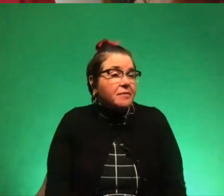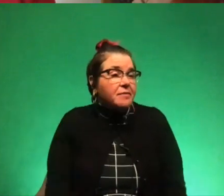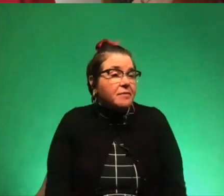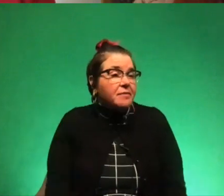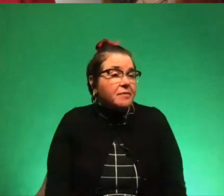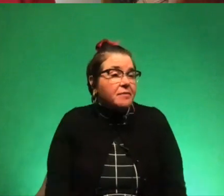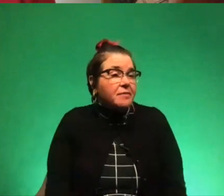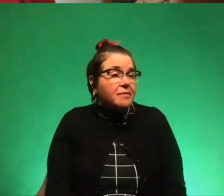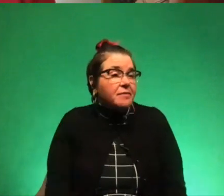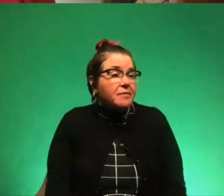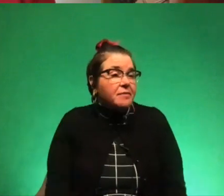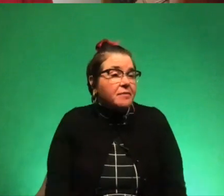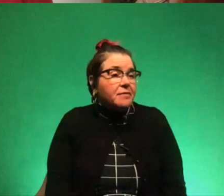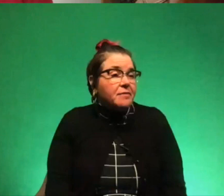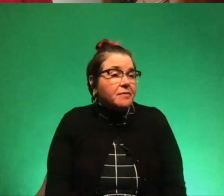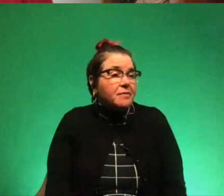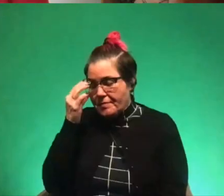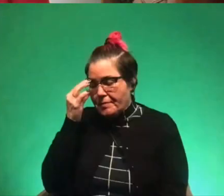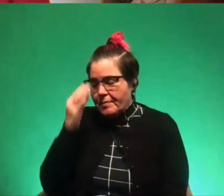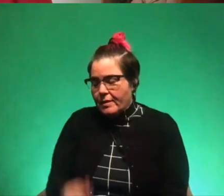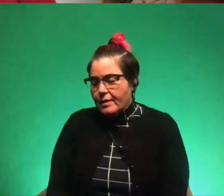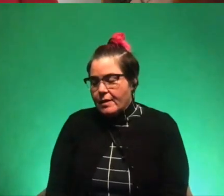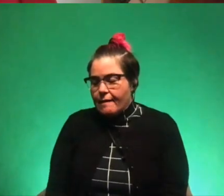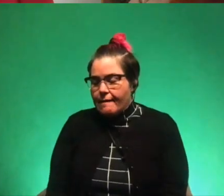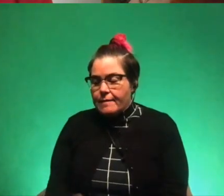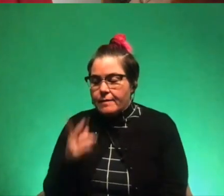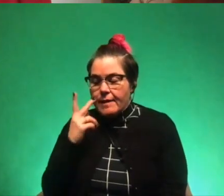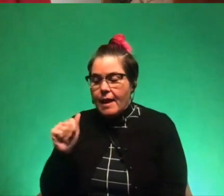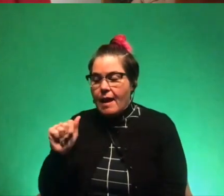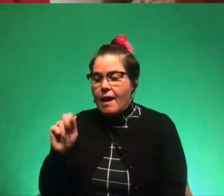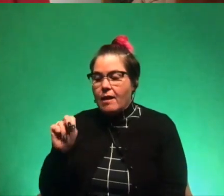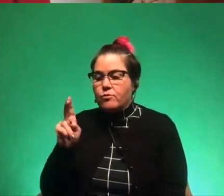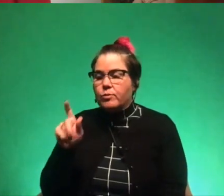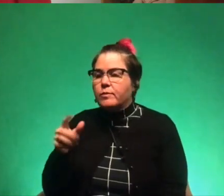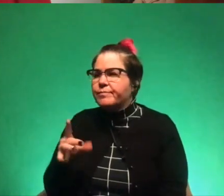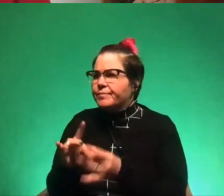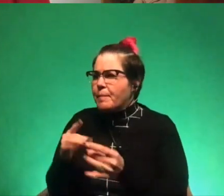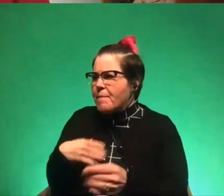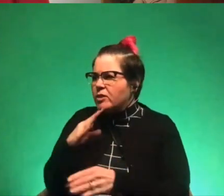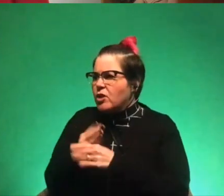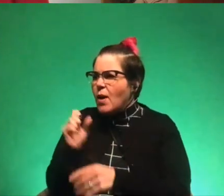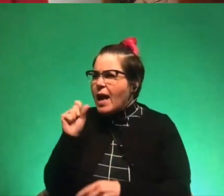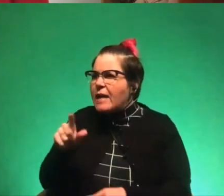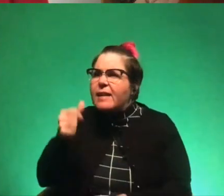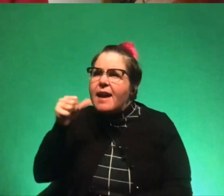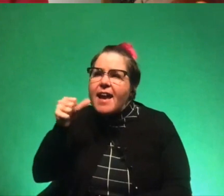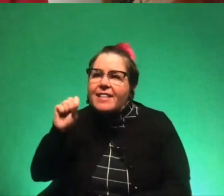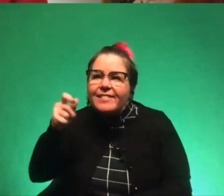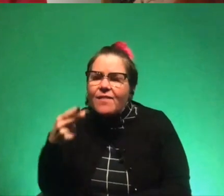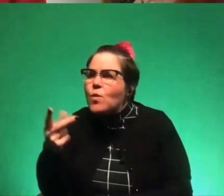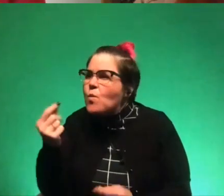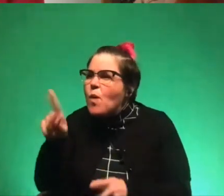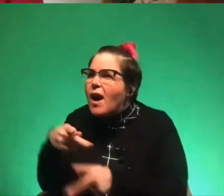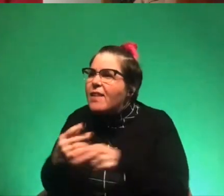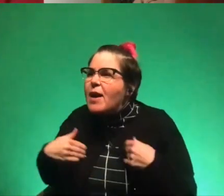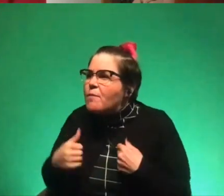Yeah. Let's see. Andrew says that my daughter would like to ask Aunt Steph what other types of animals you see other than